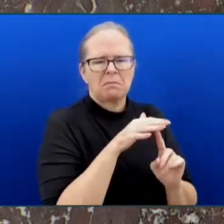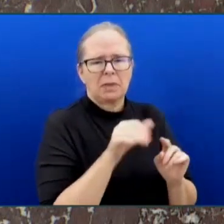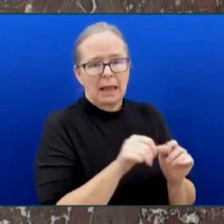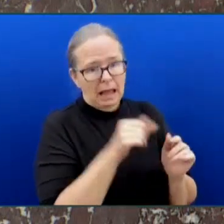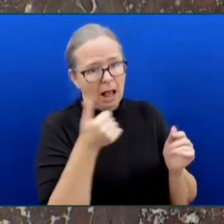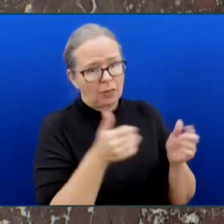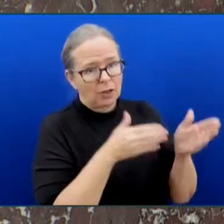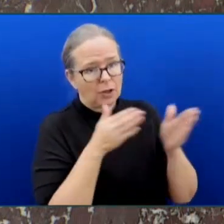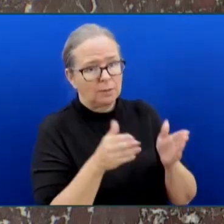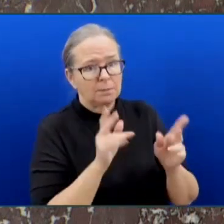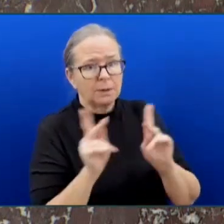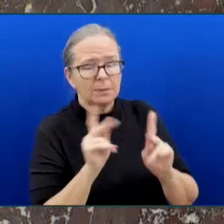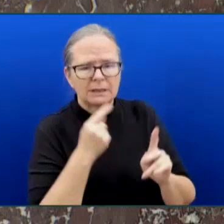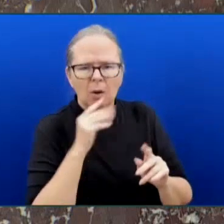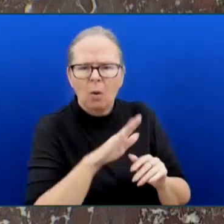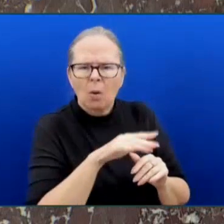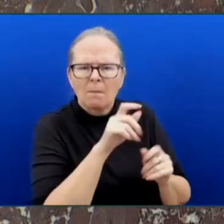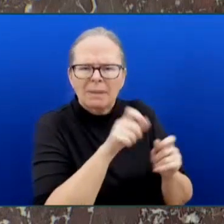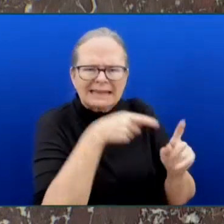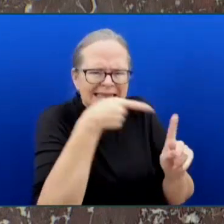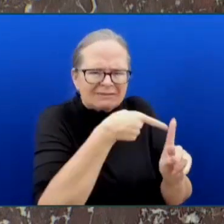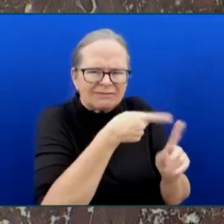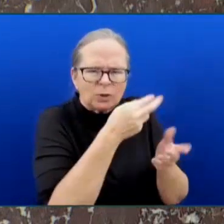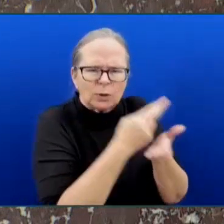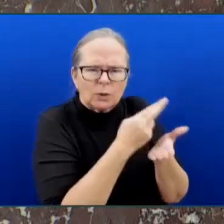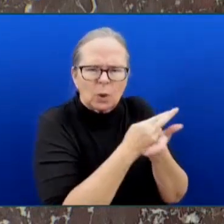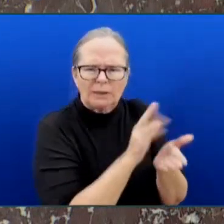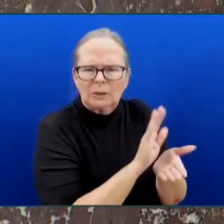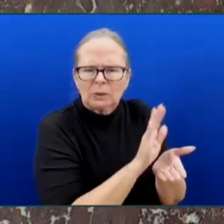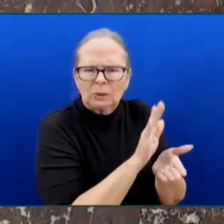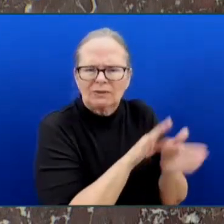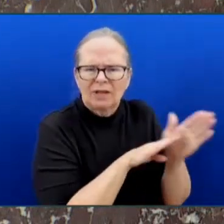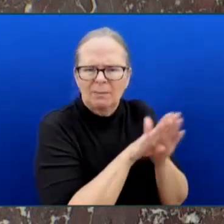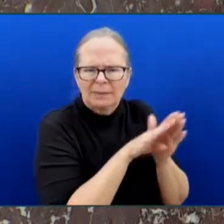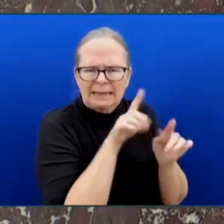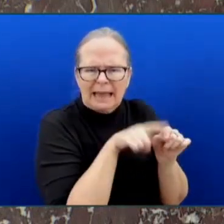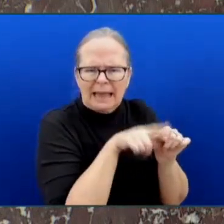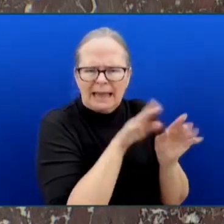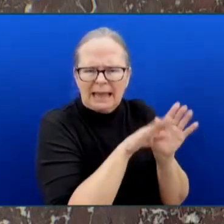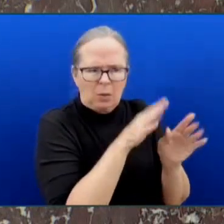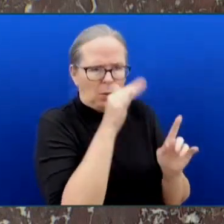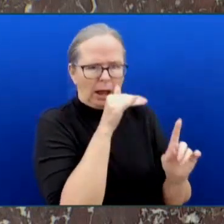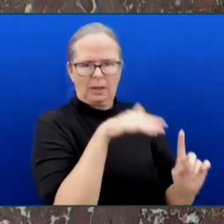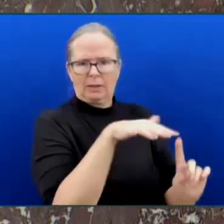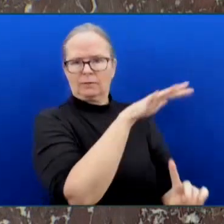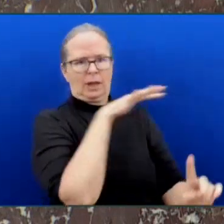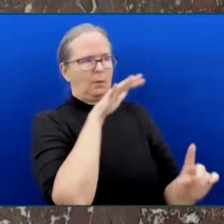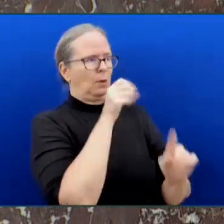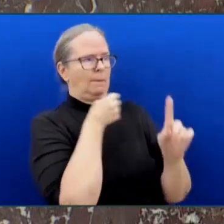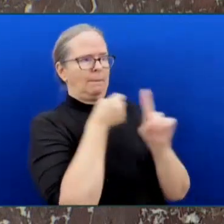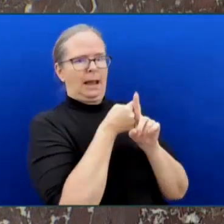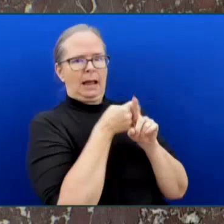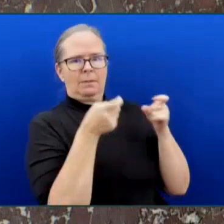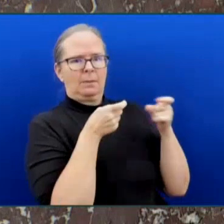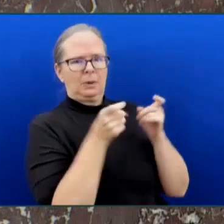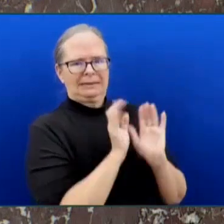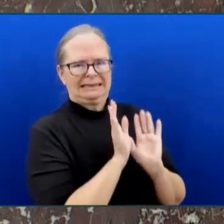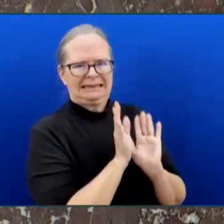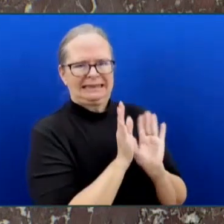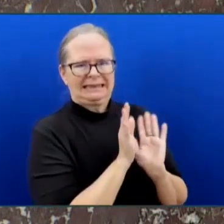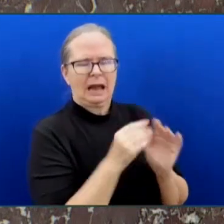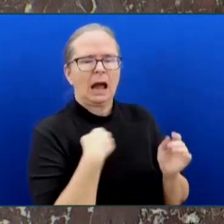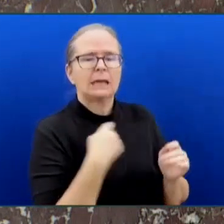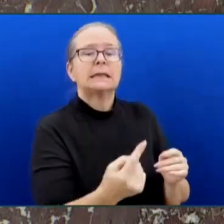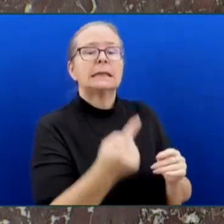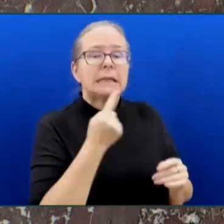can't manage the environmental impacts. We say they're both wrong. We have a climate plan.